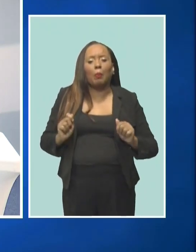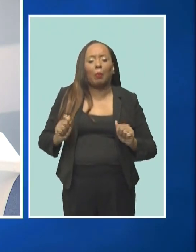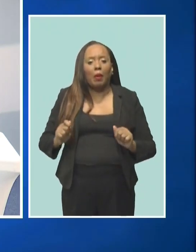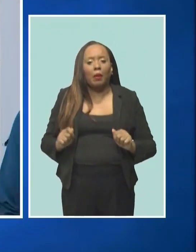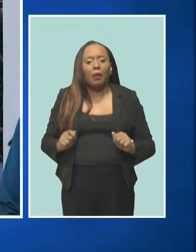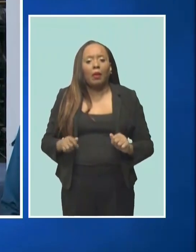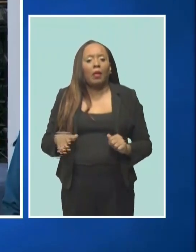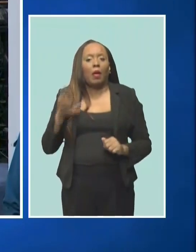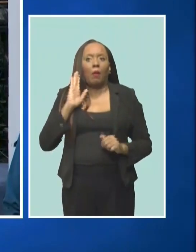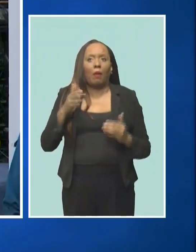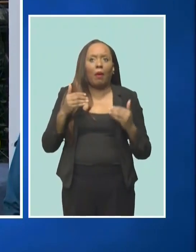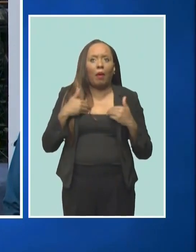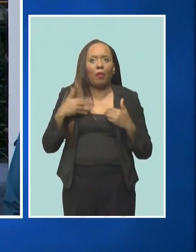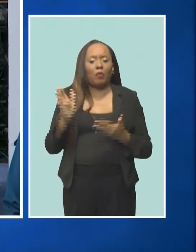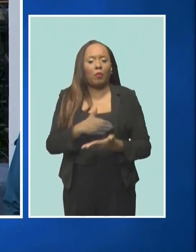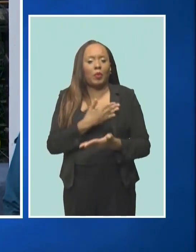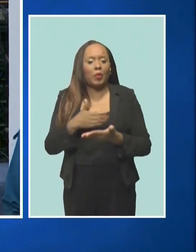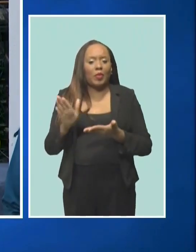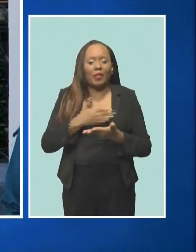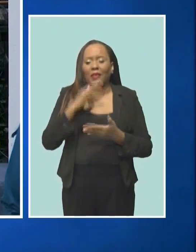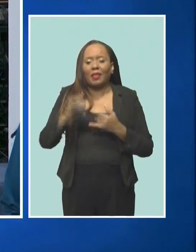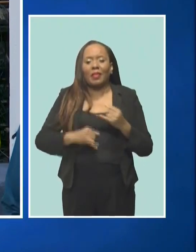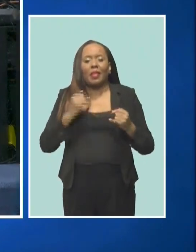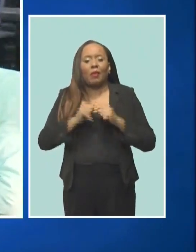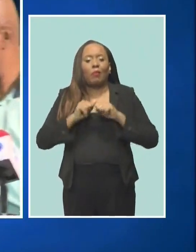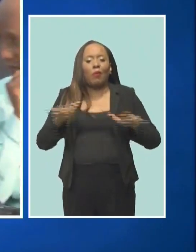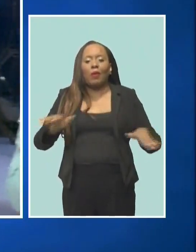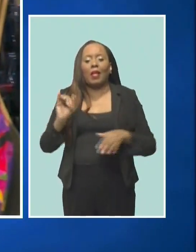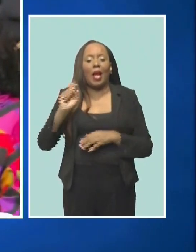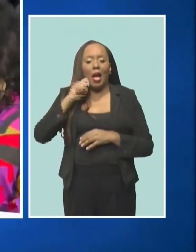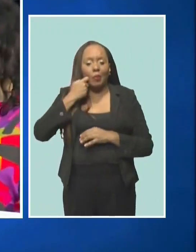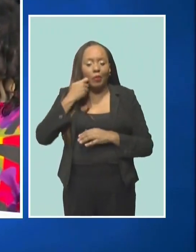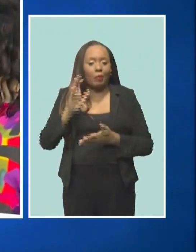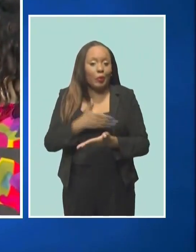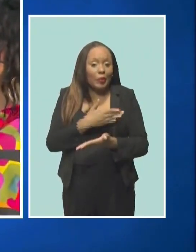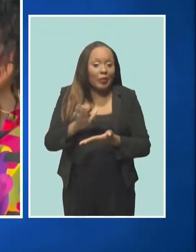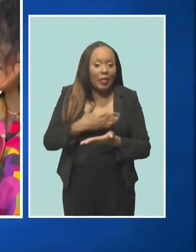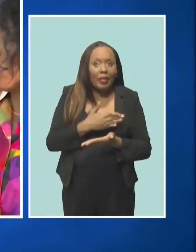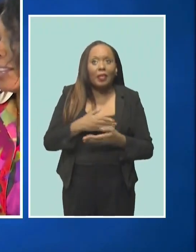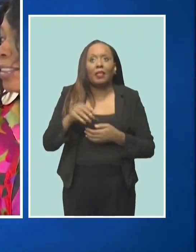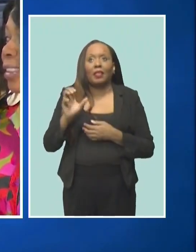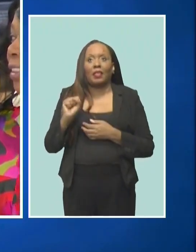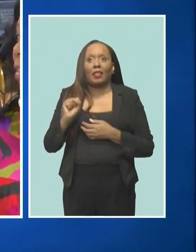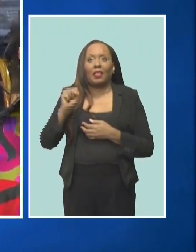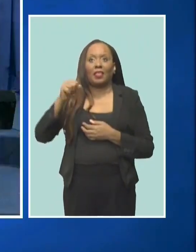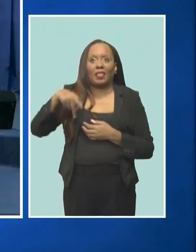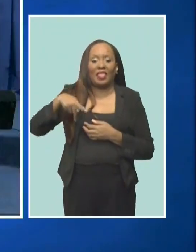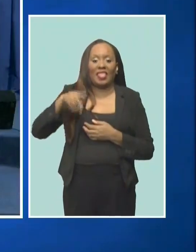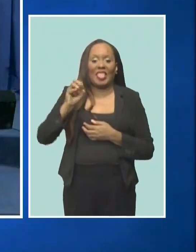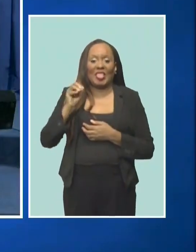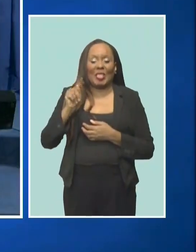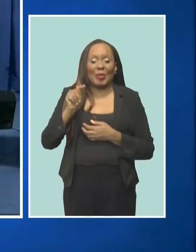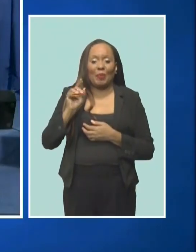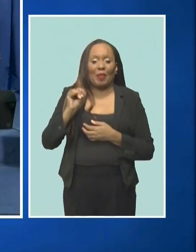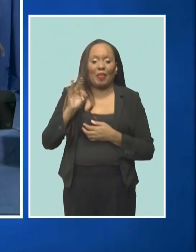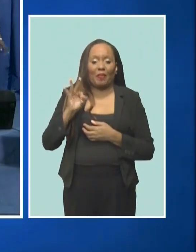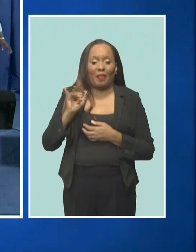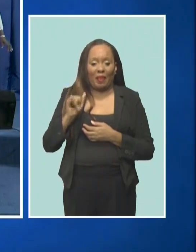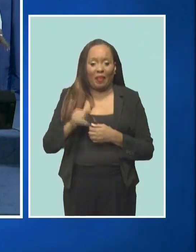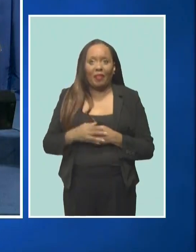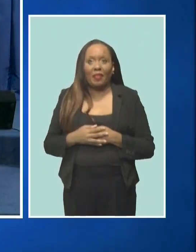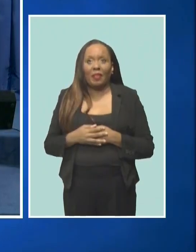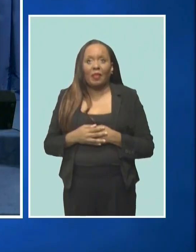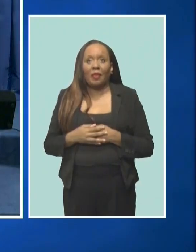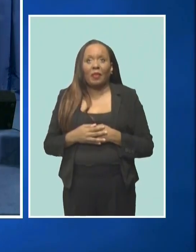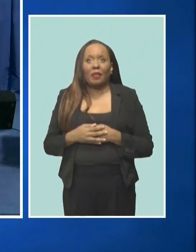their music on all international music platforms, including Apple Music and Spotify. Now, speaking at the launch was one of the writers,